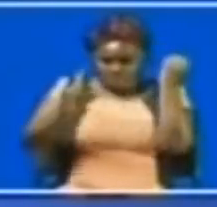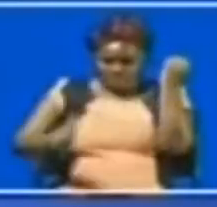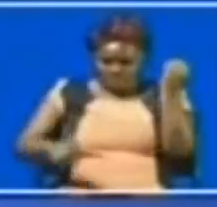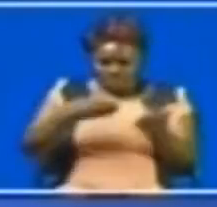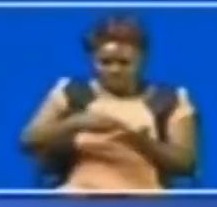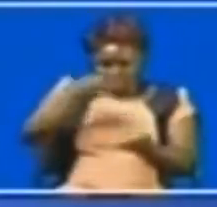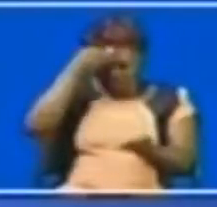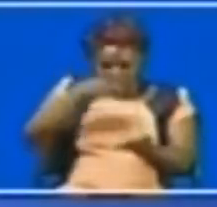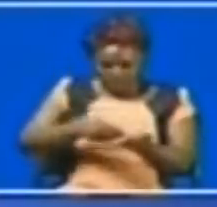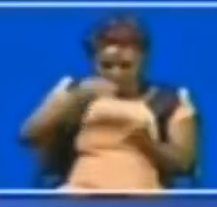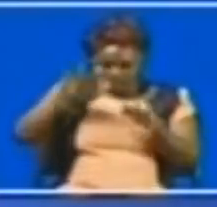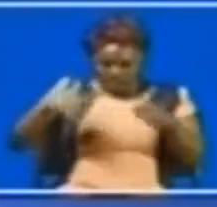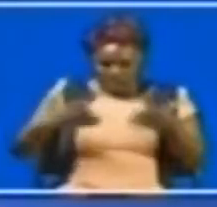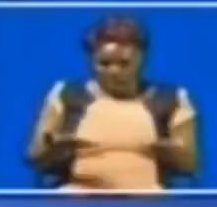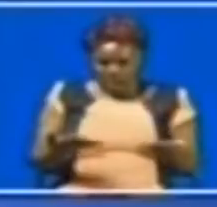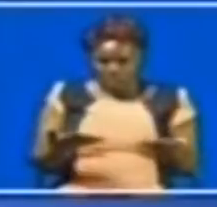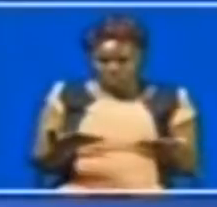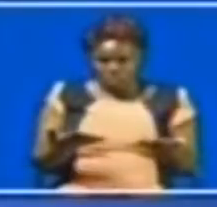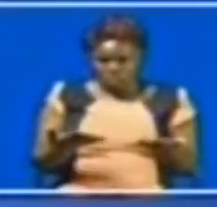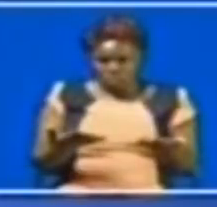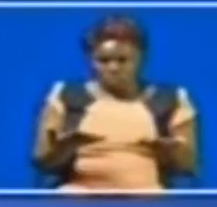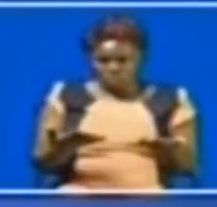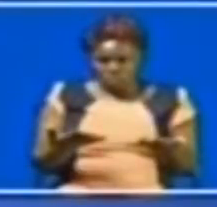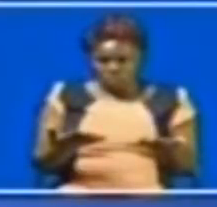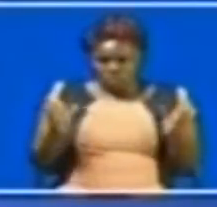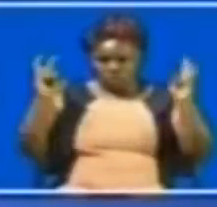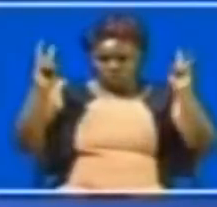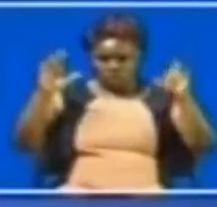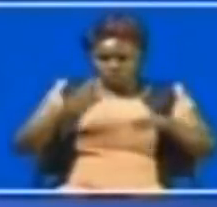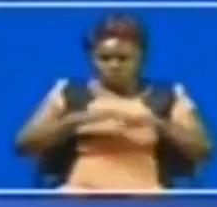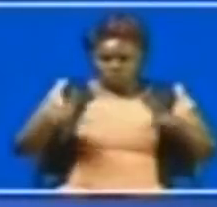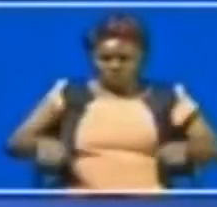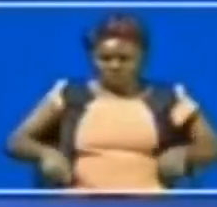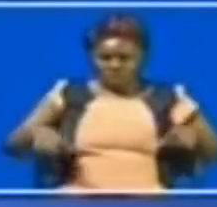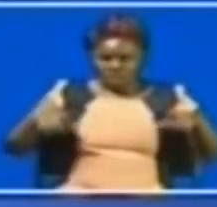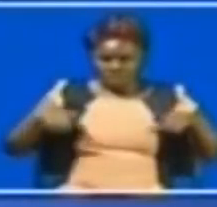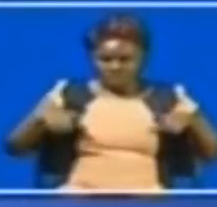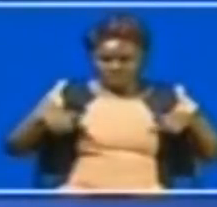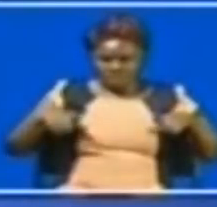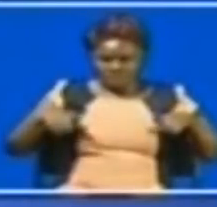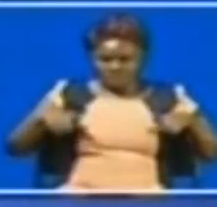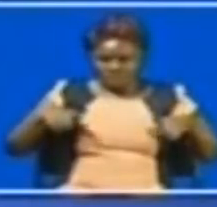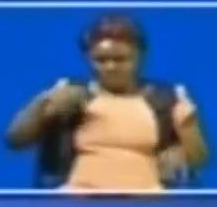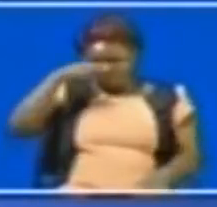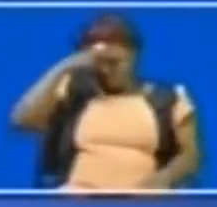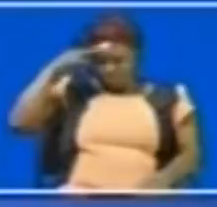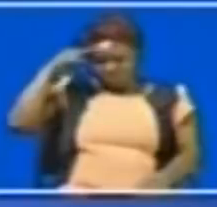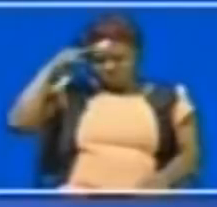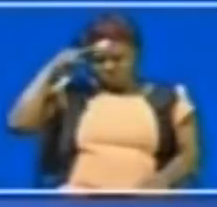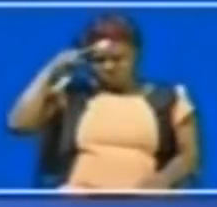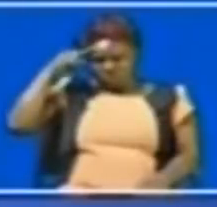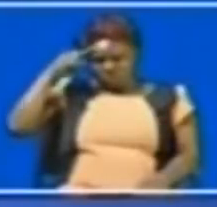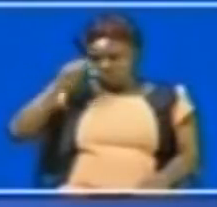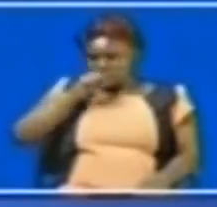learn on how to bring matters that touch on life to closure, because that is when we